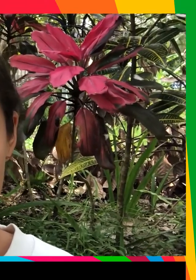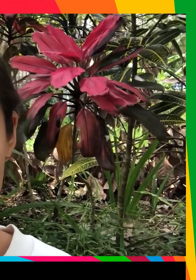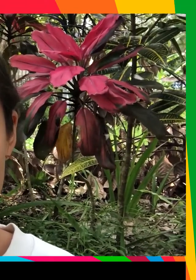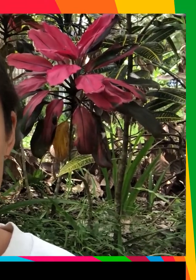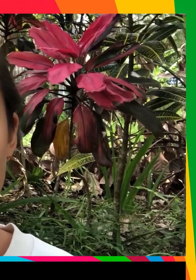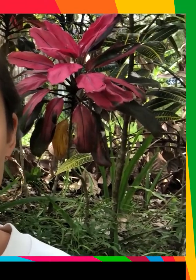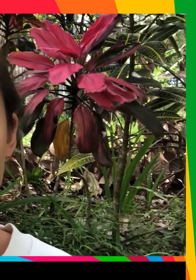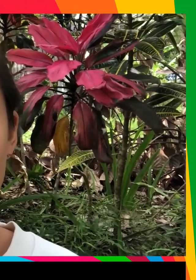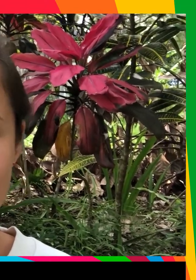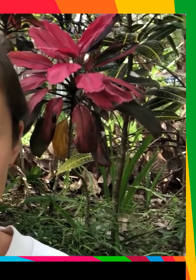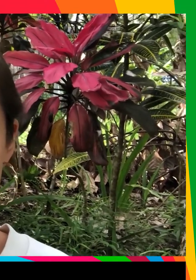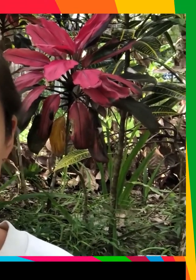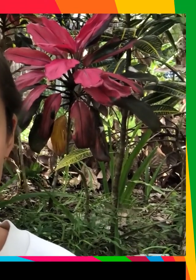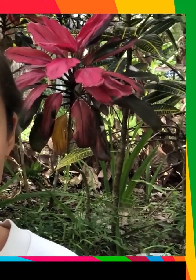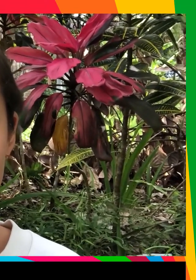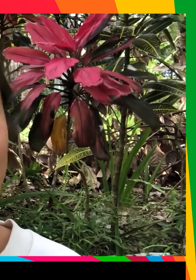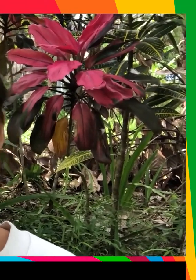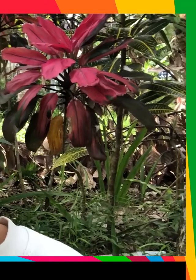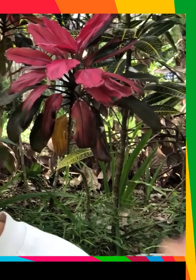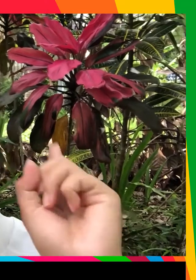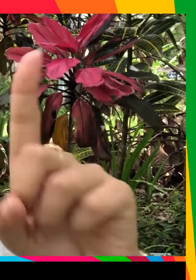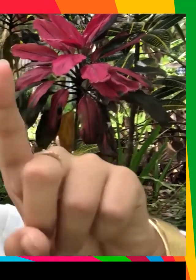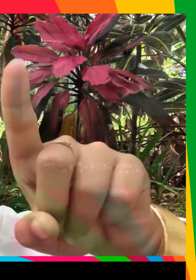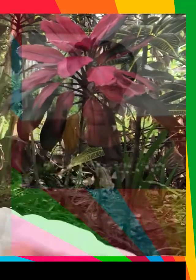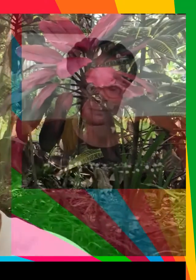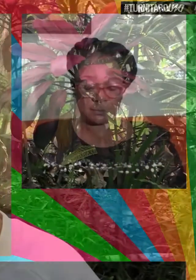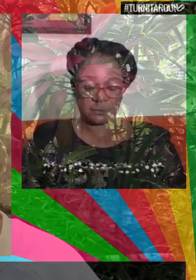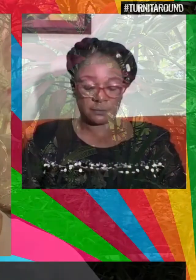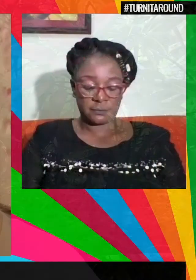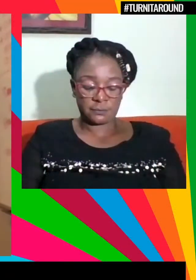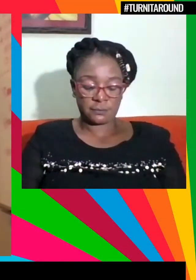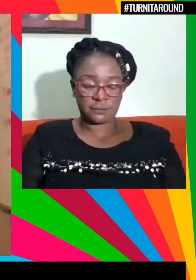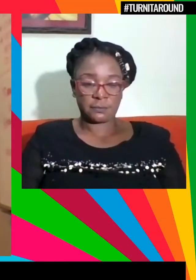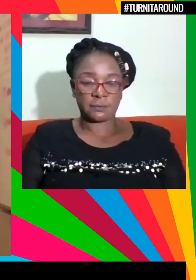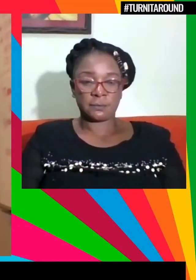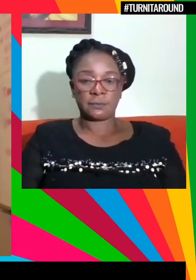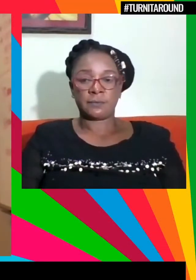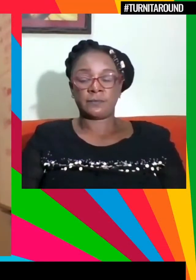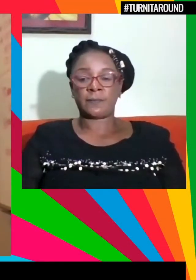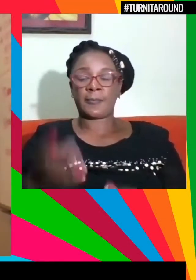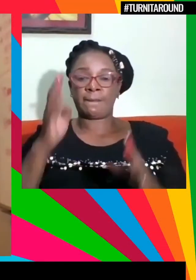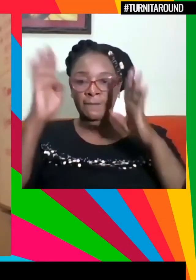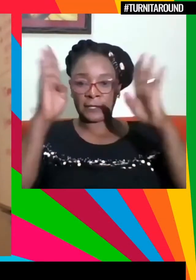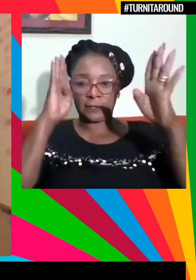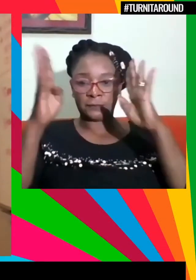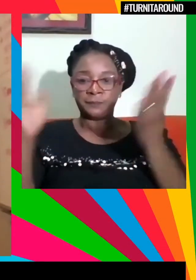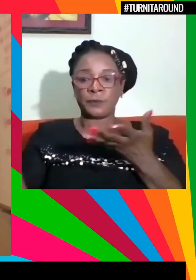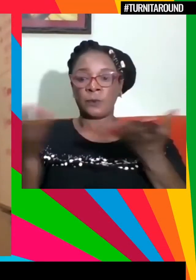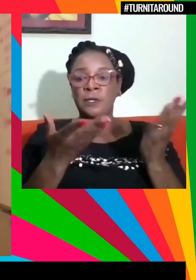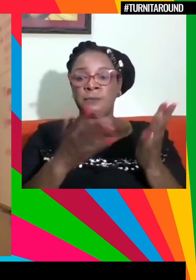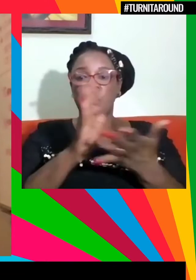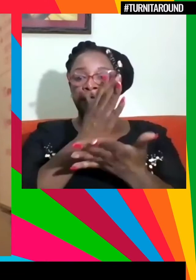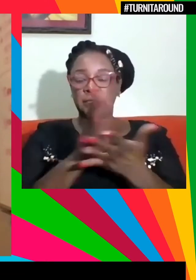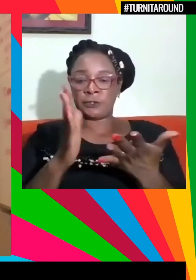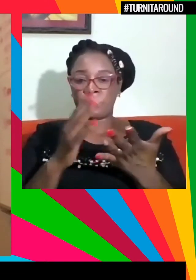future. Change can start today, and it can start with you. Hello, and welcome to our session on